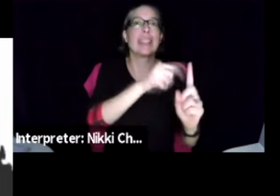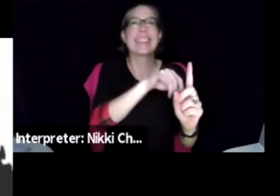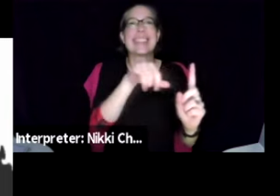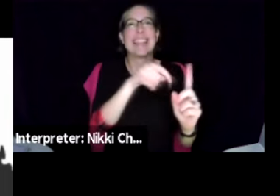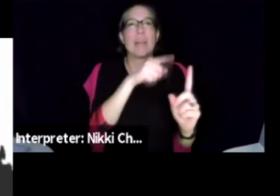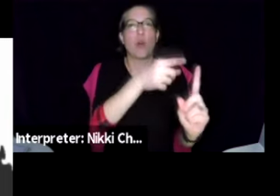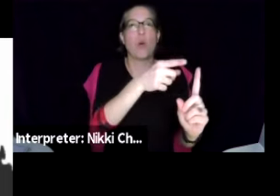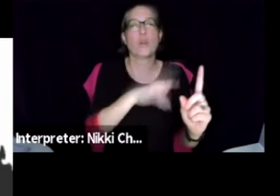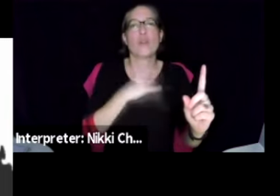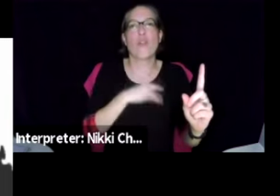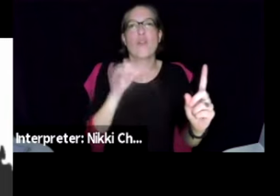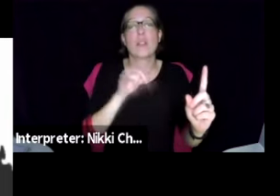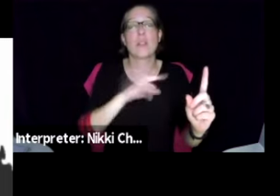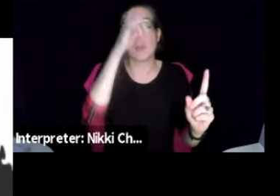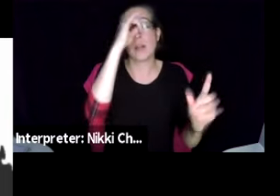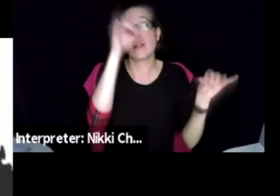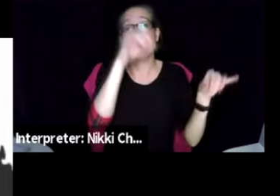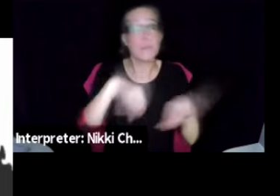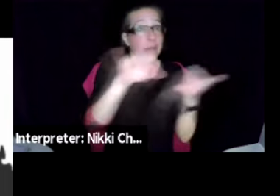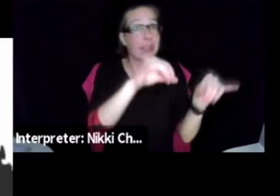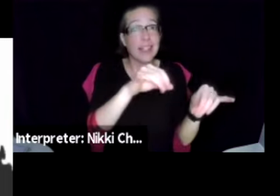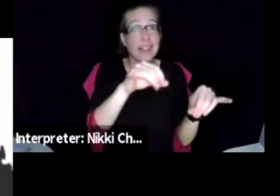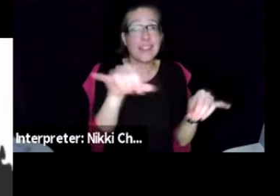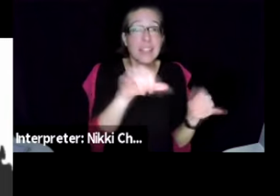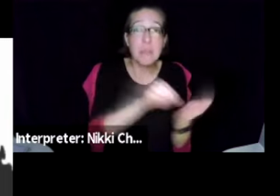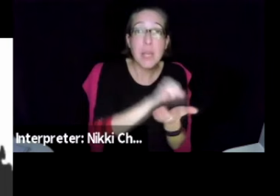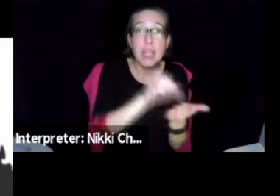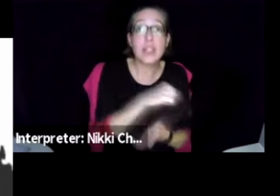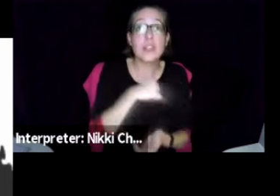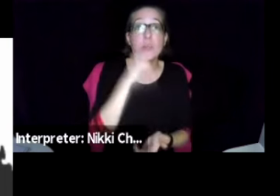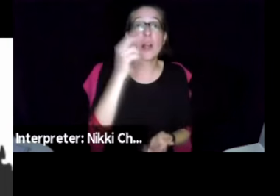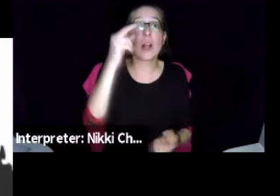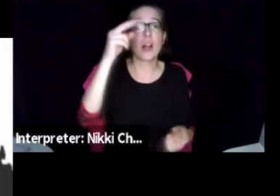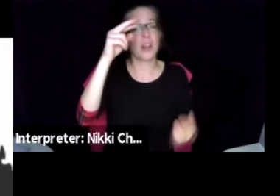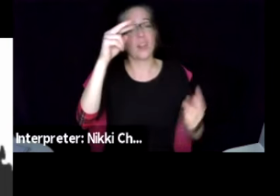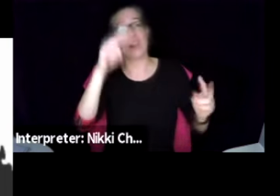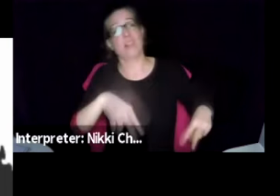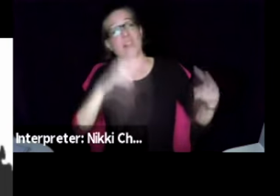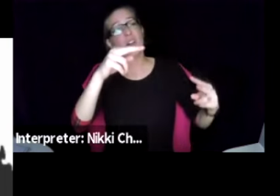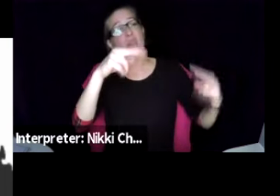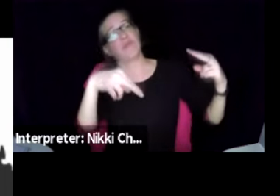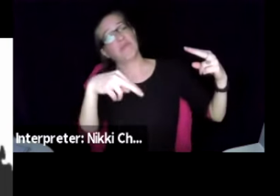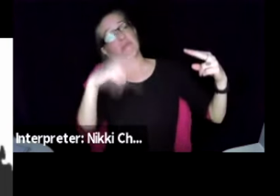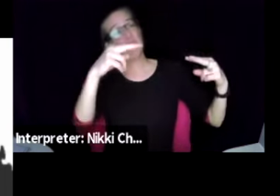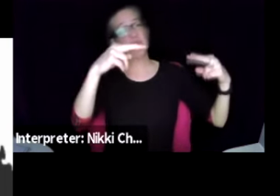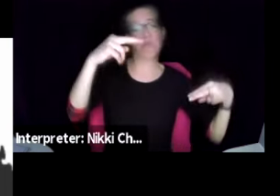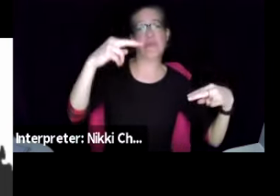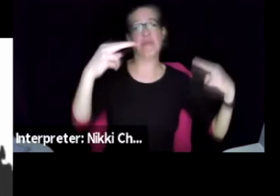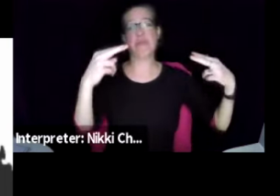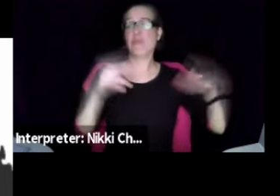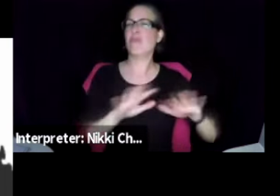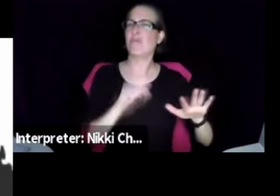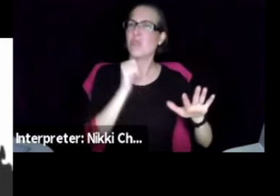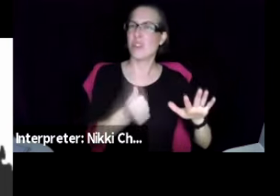same page, and there's no like looking down on one another. But so I really loved this